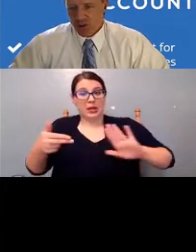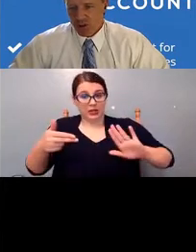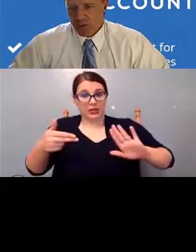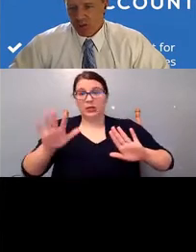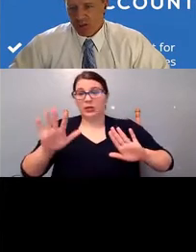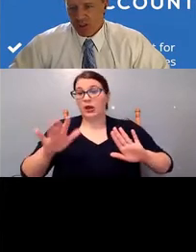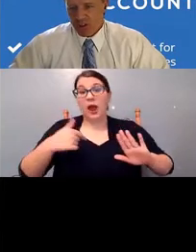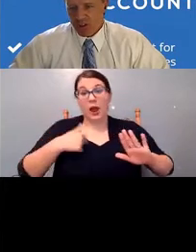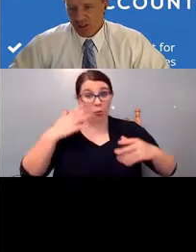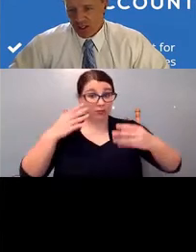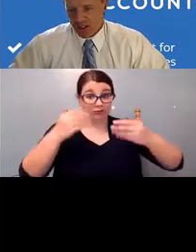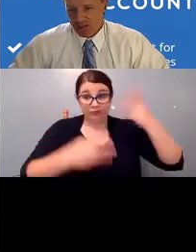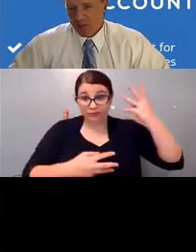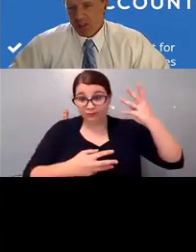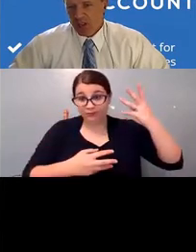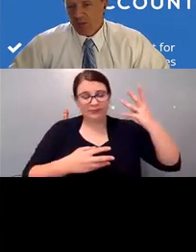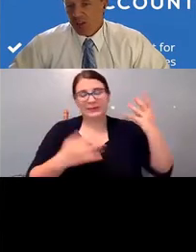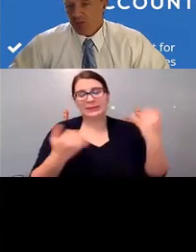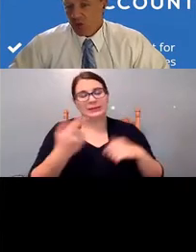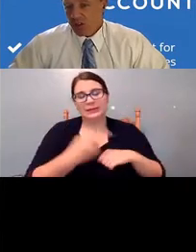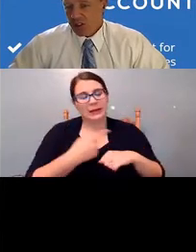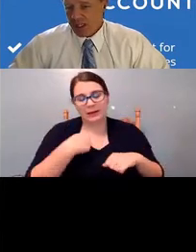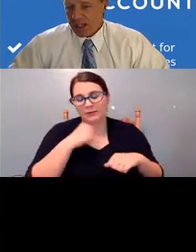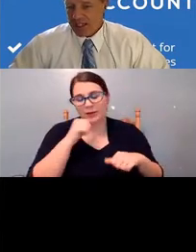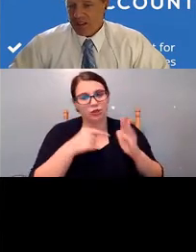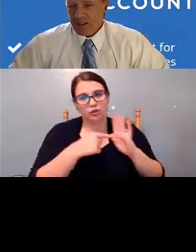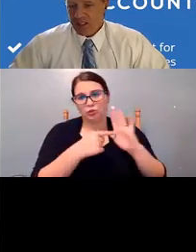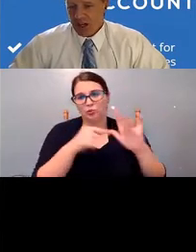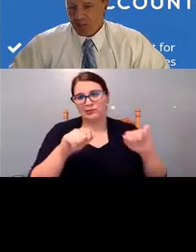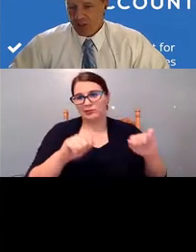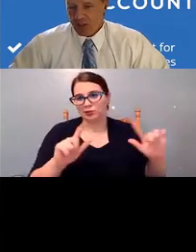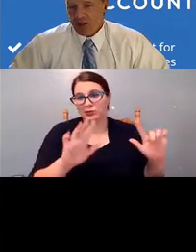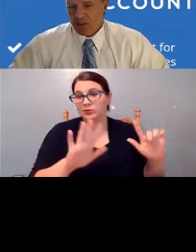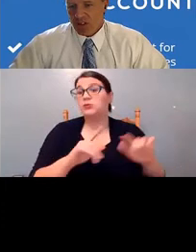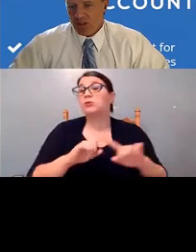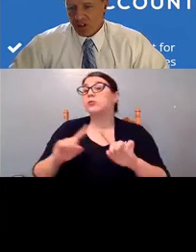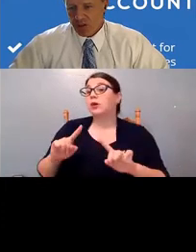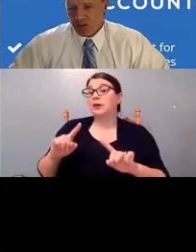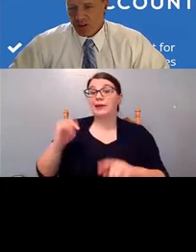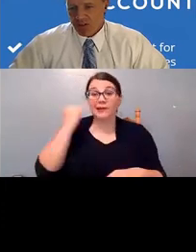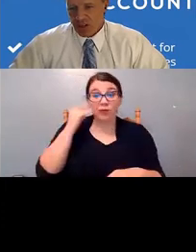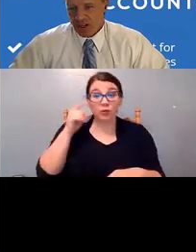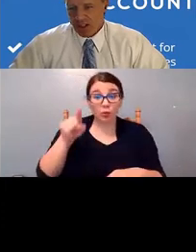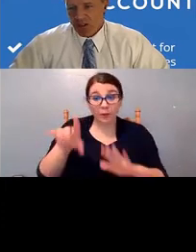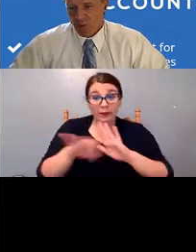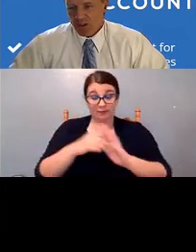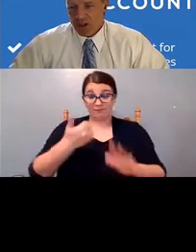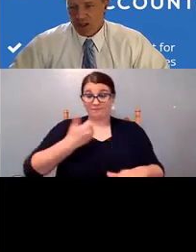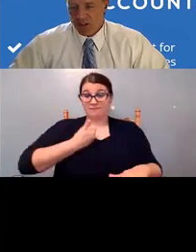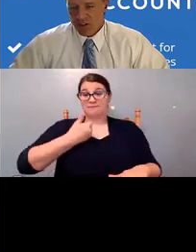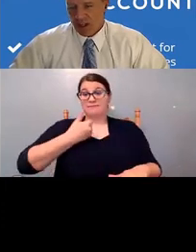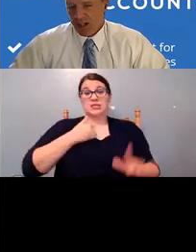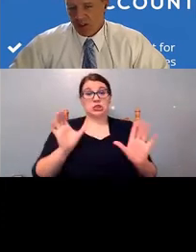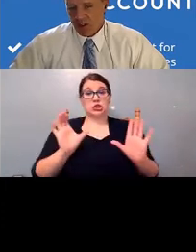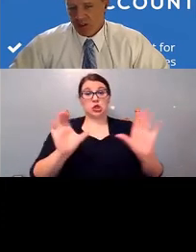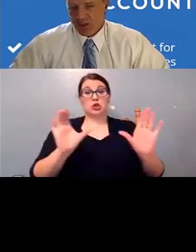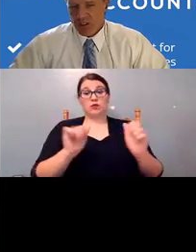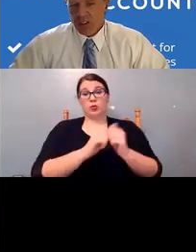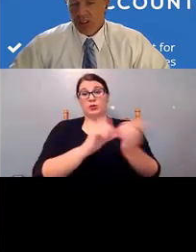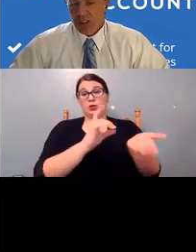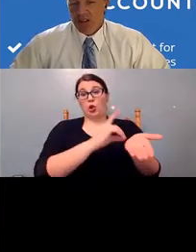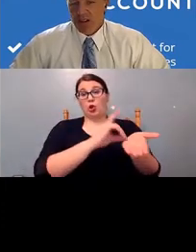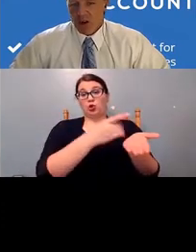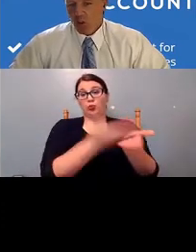going to show you in the presentation today, but if you select the option that you're self-certifying with a doctor's